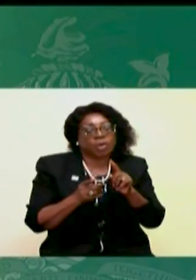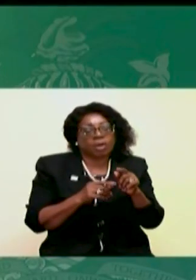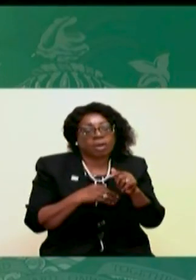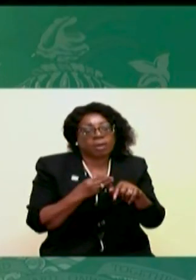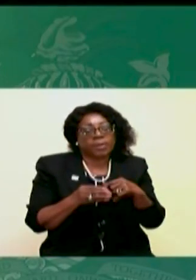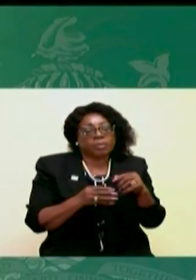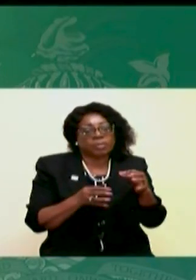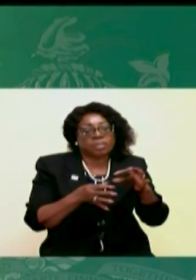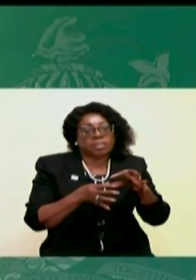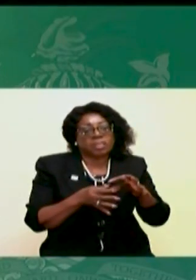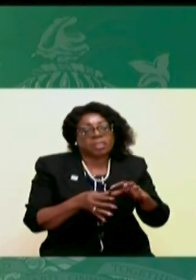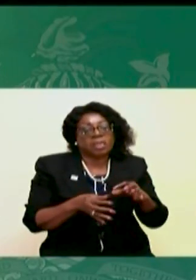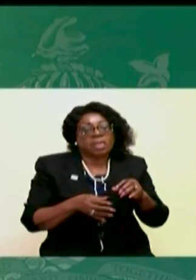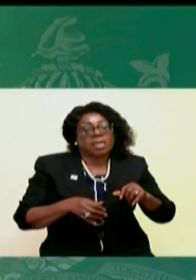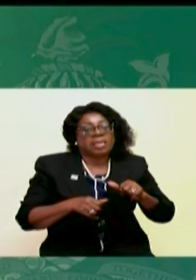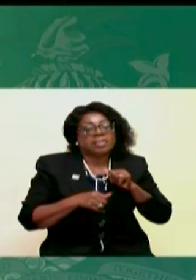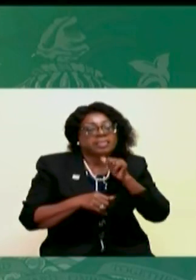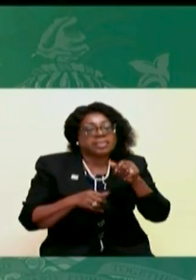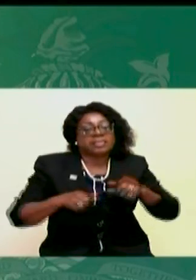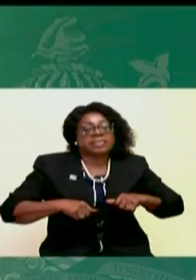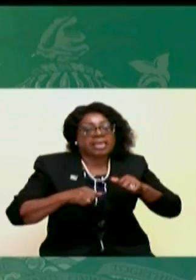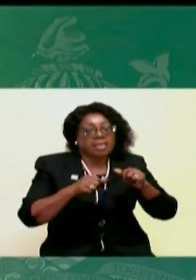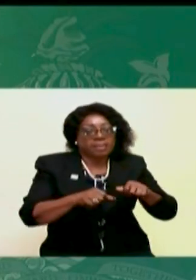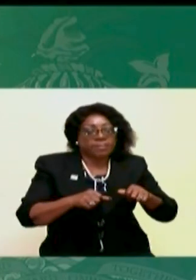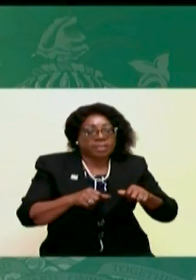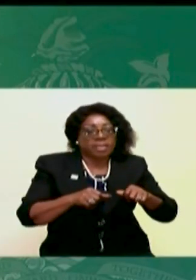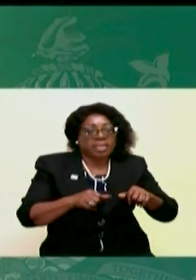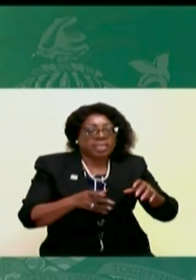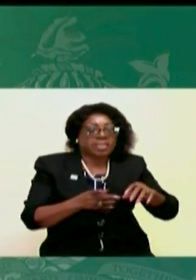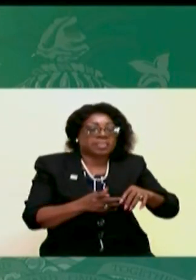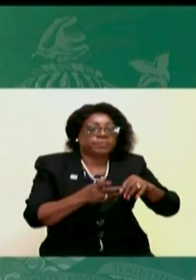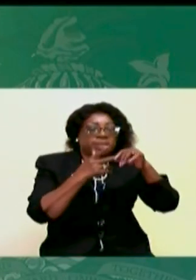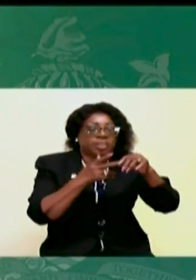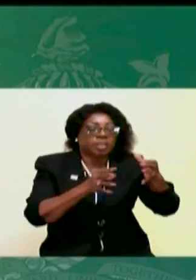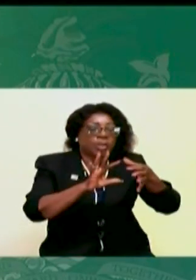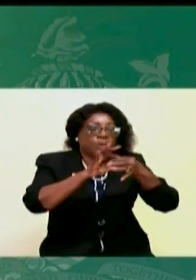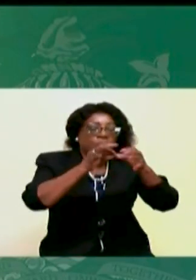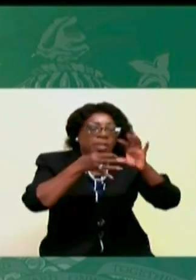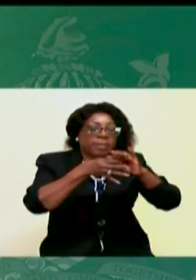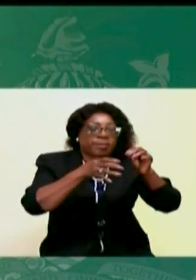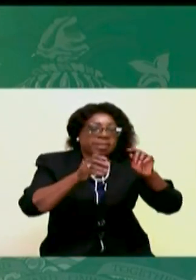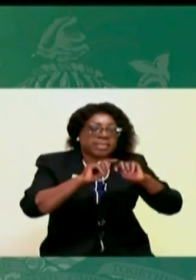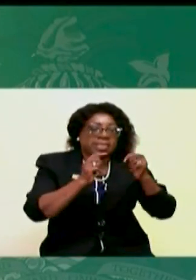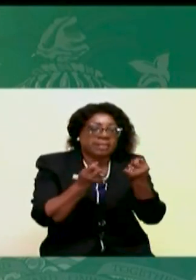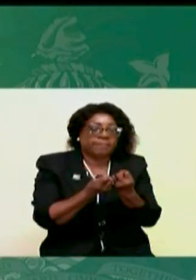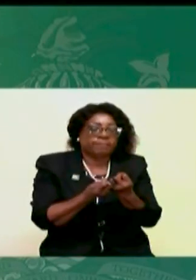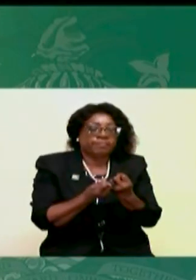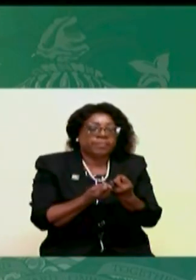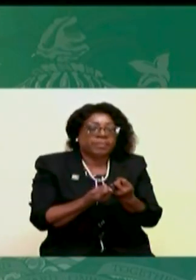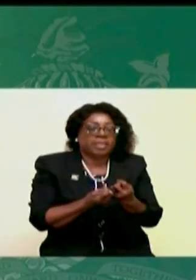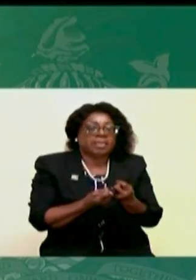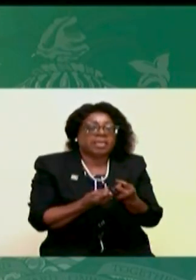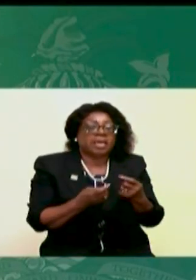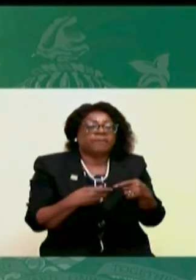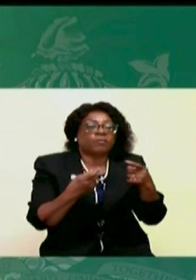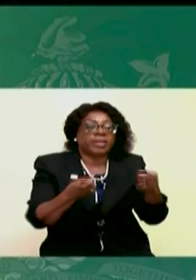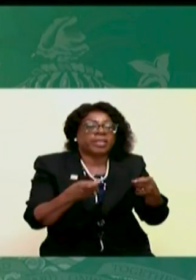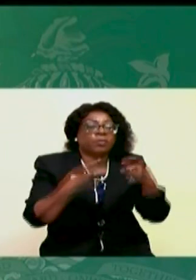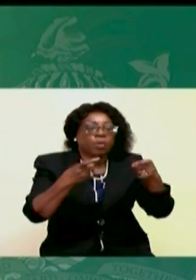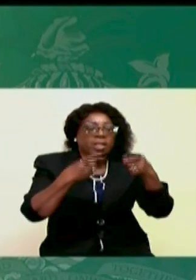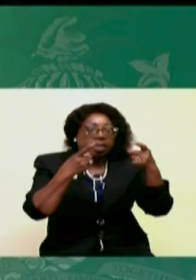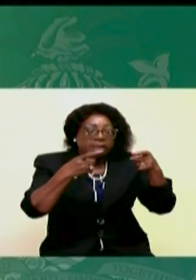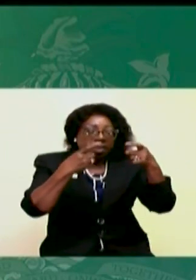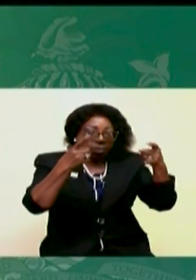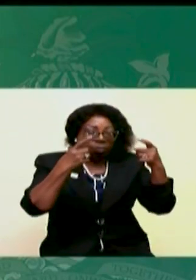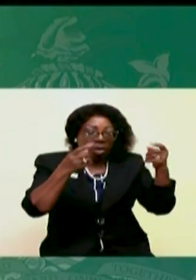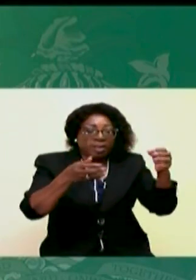talking about sports now. And I'm saying there's no mention of the Special Olympics team. And no mention of the fact that they have already won medals. That's what I'm talking